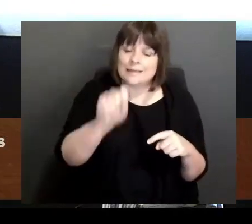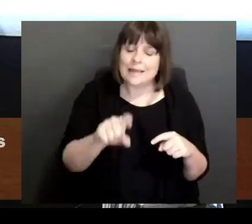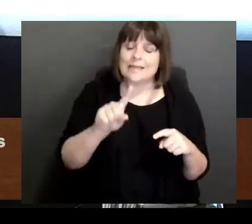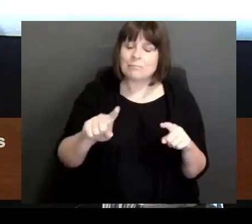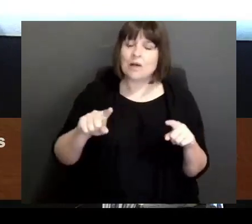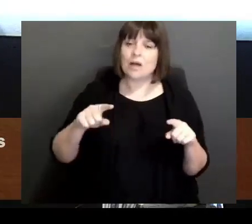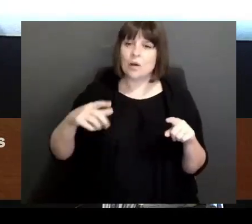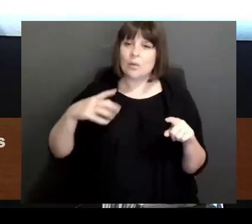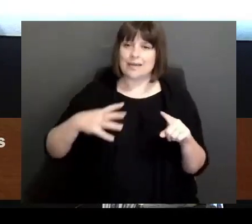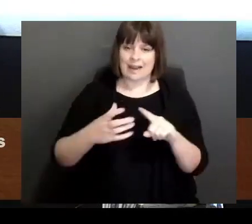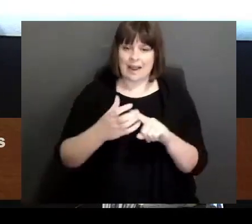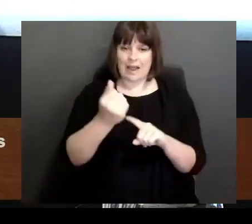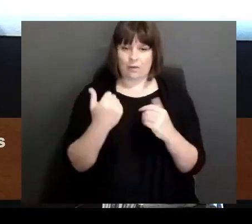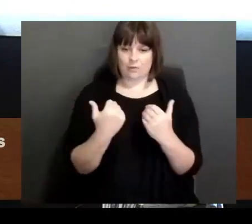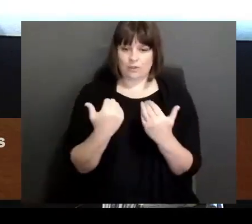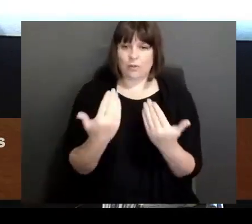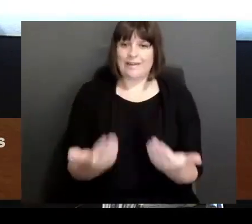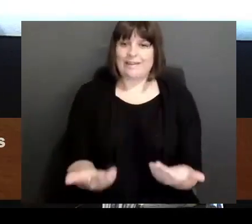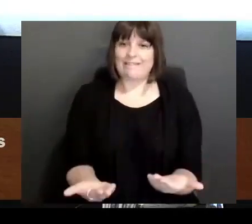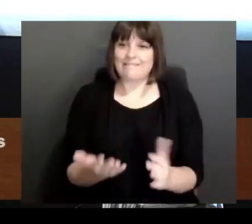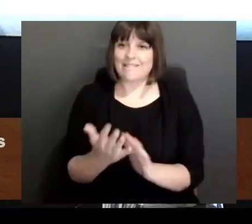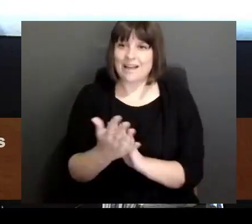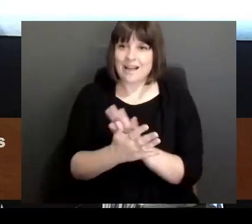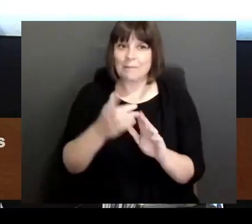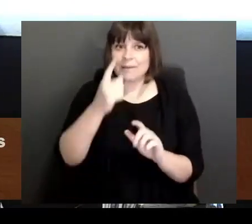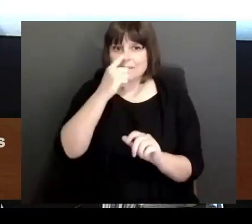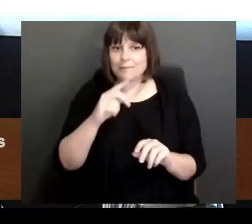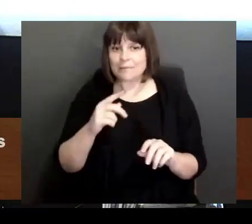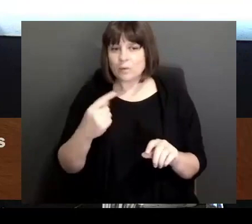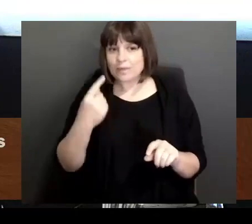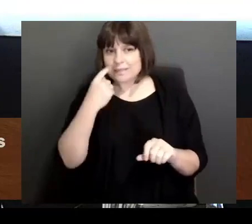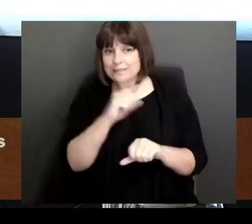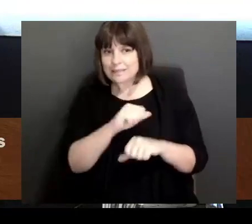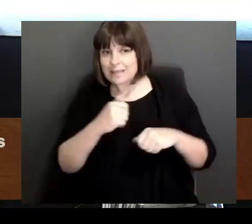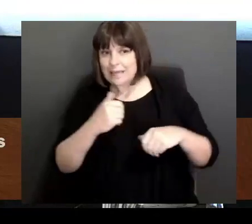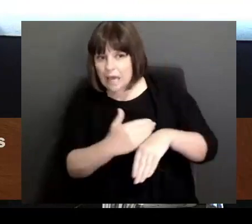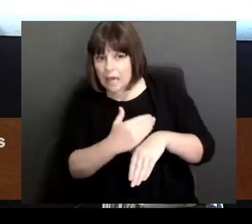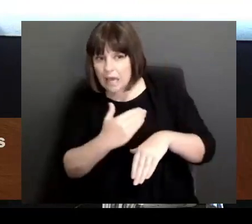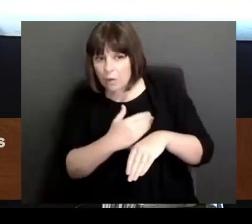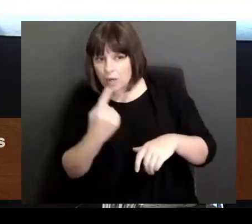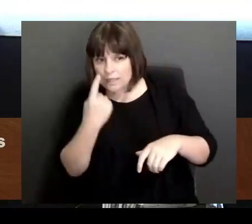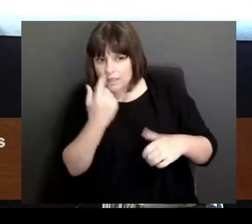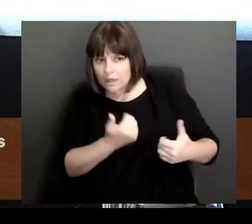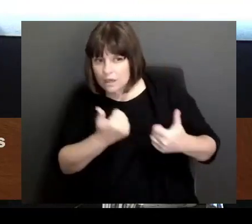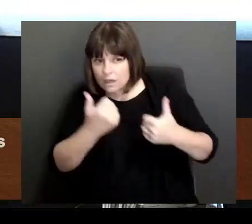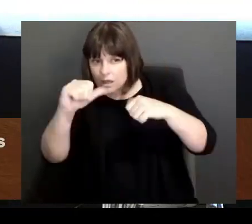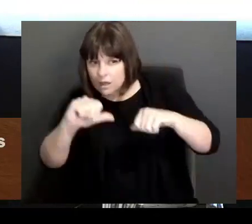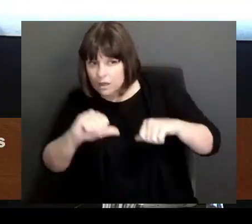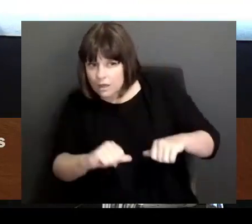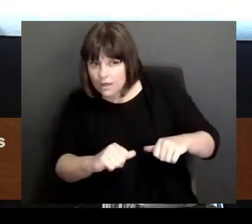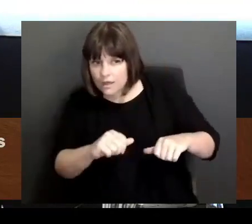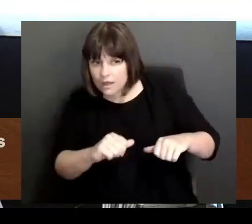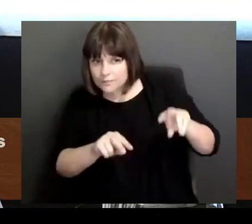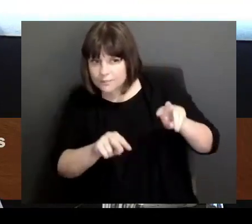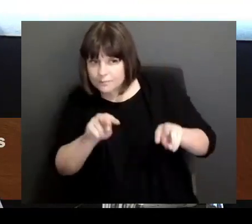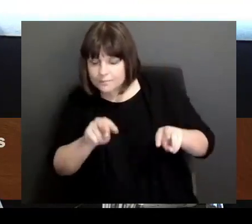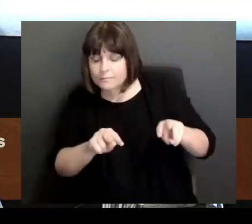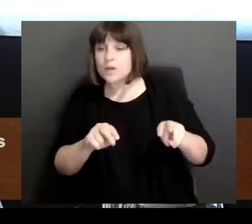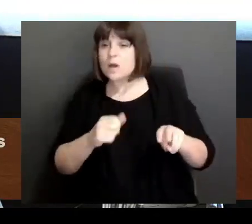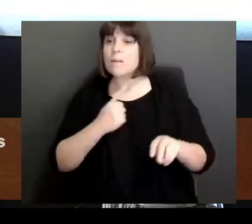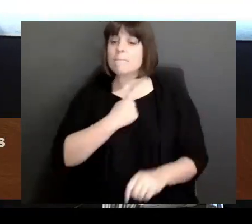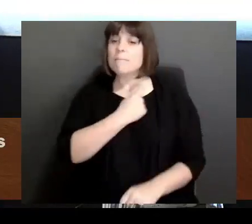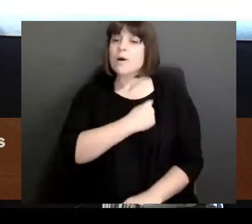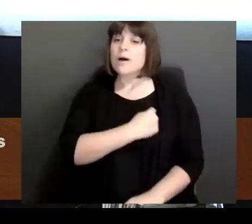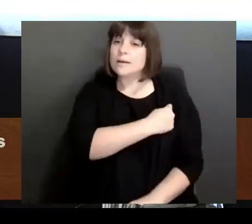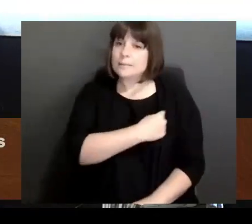and results that people can judge us by. Absolutely. What I can say, though, is that my commitment and the